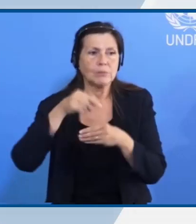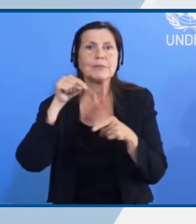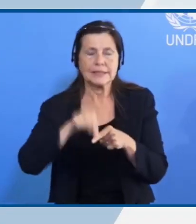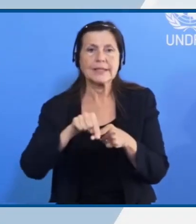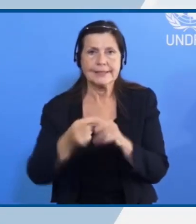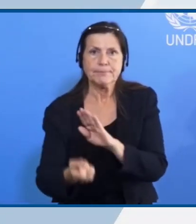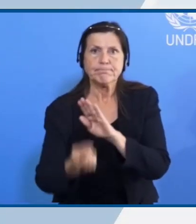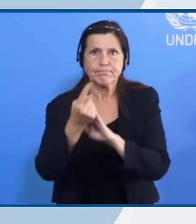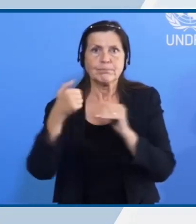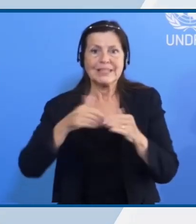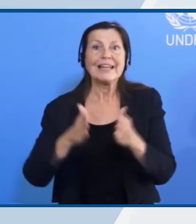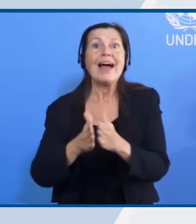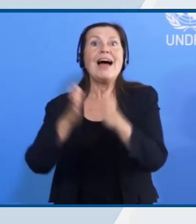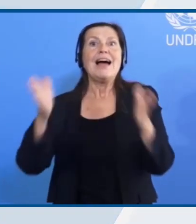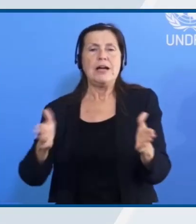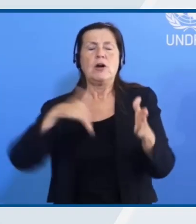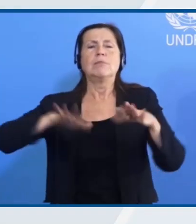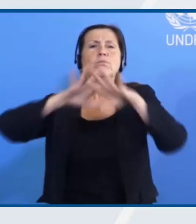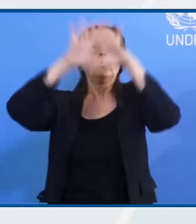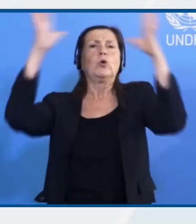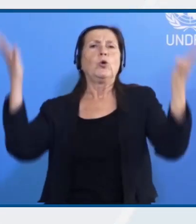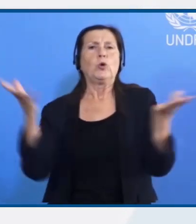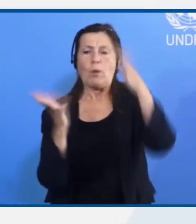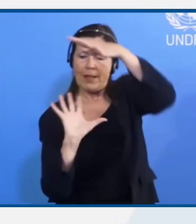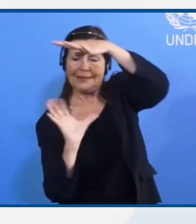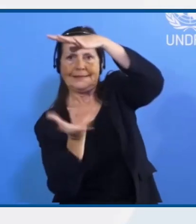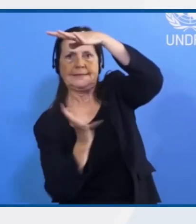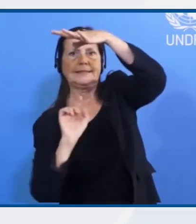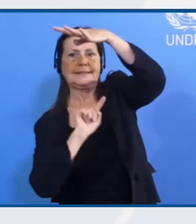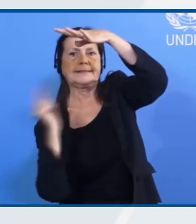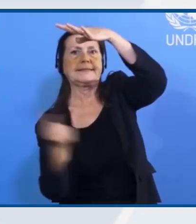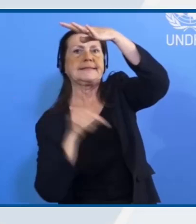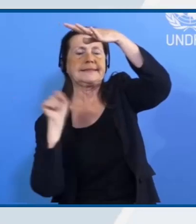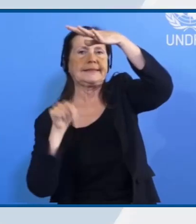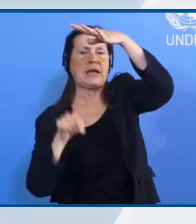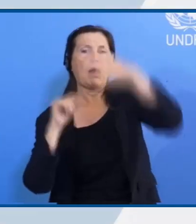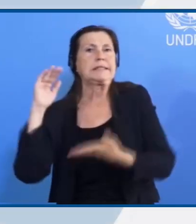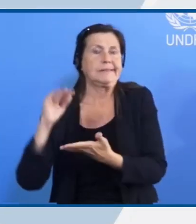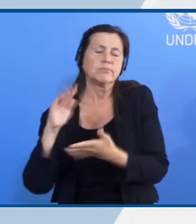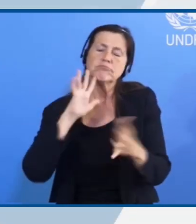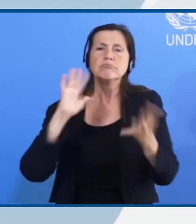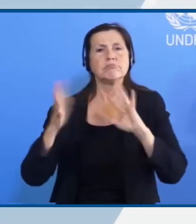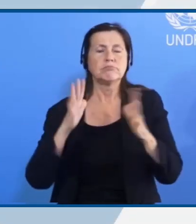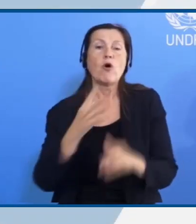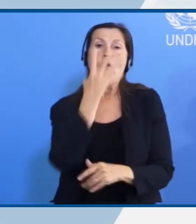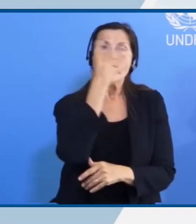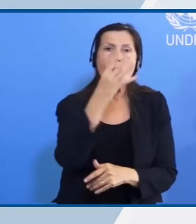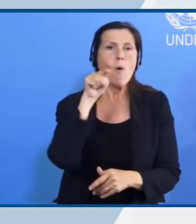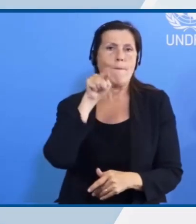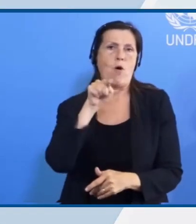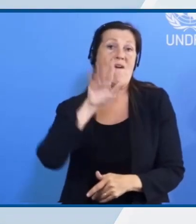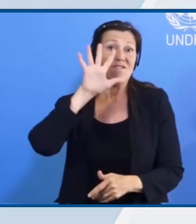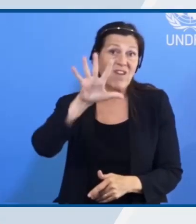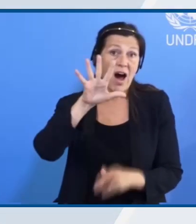in urban areas in the Global South. Financing needs in cities are estimated at about $4.5